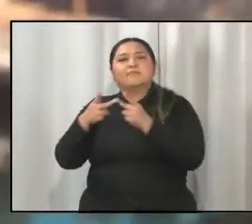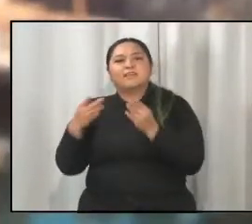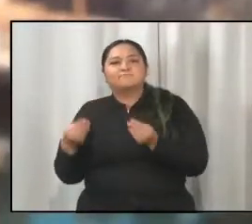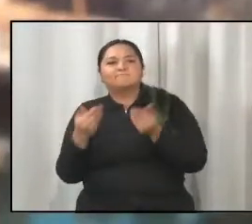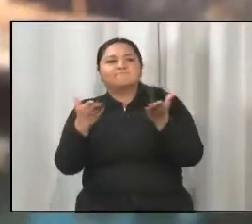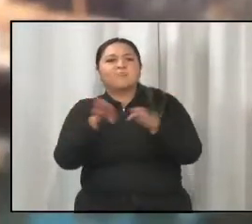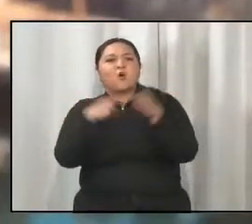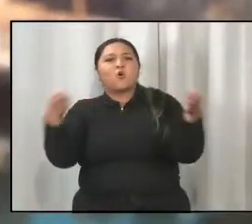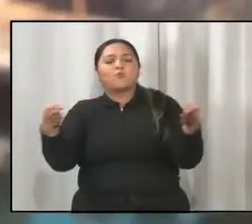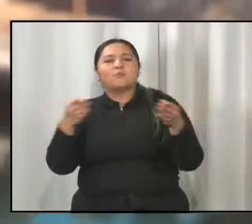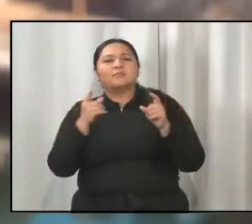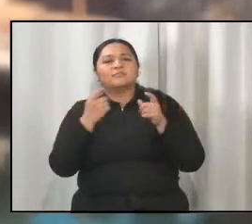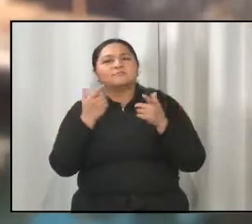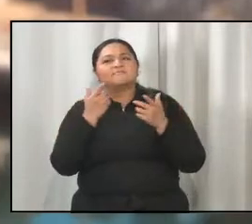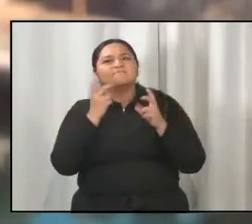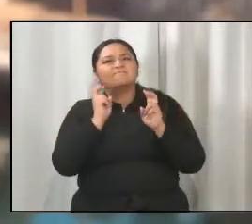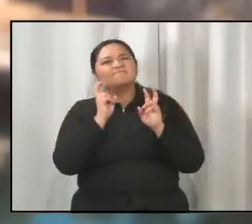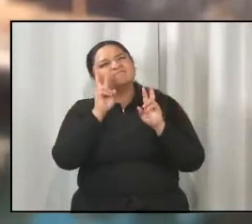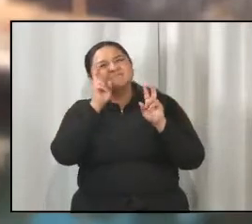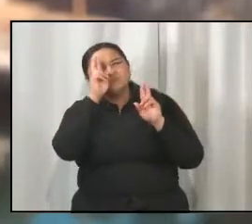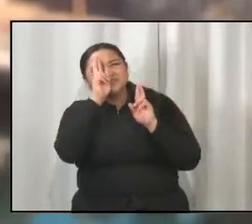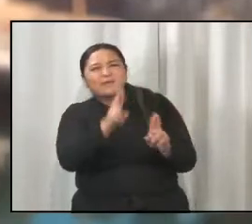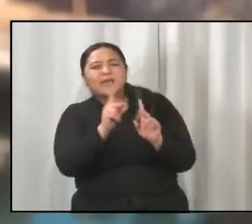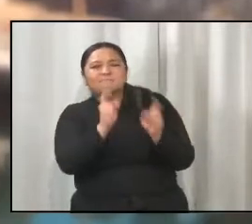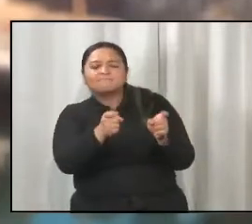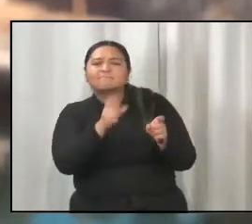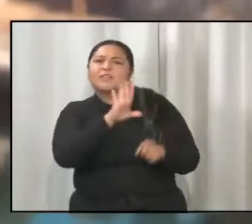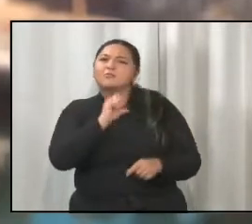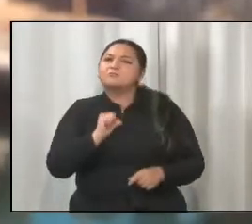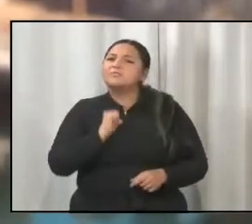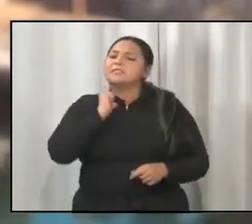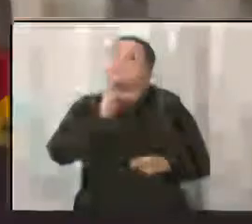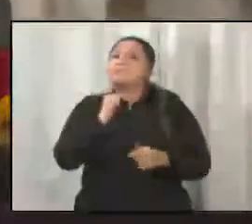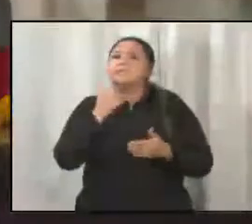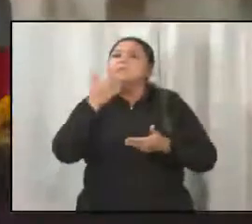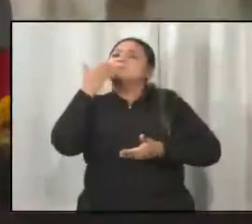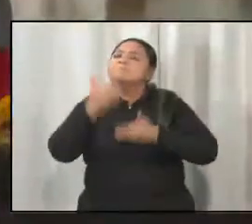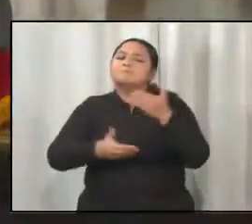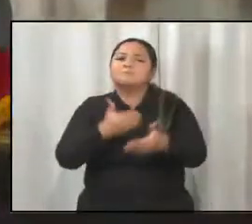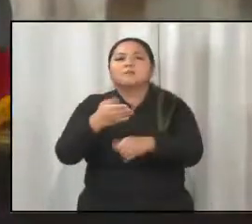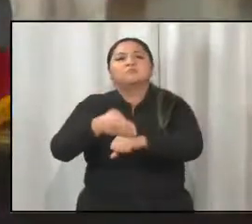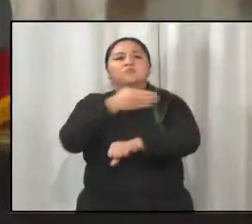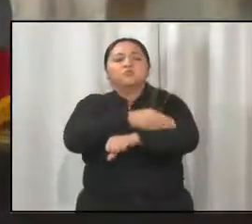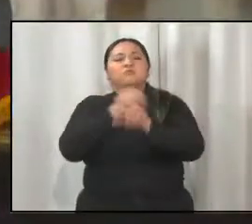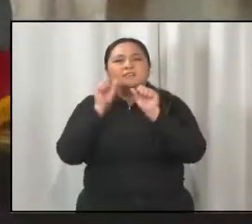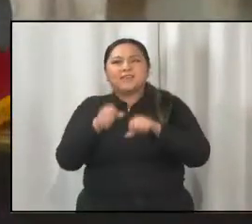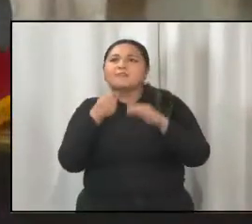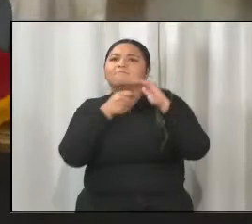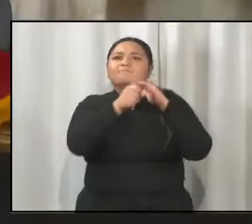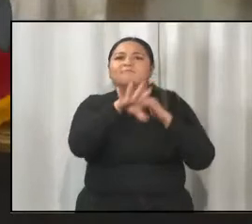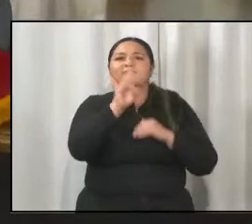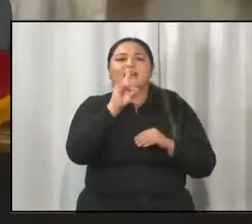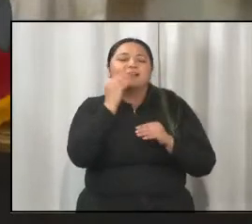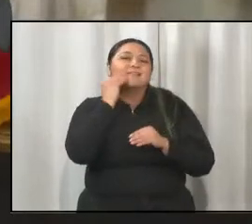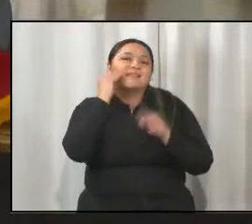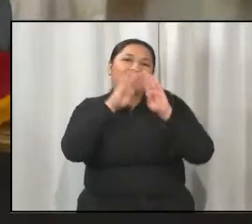is important to help them get back towards getting into permanent housing. The services